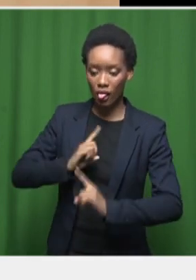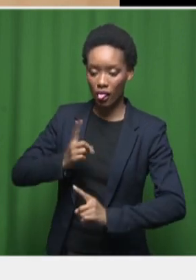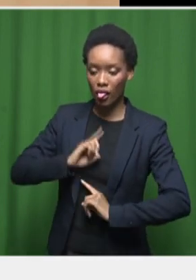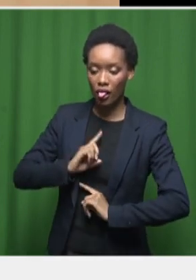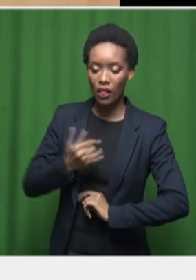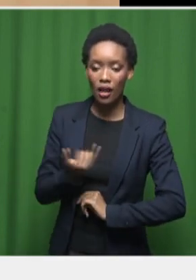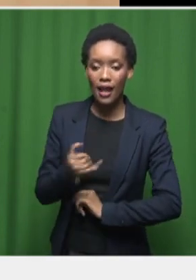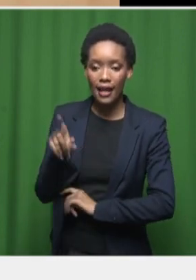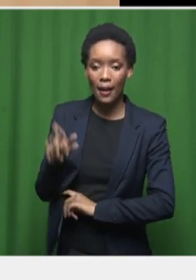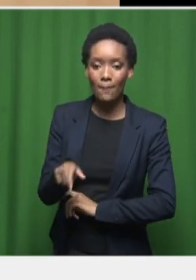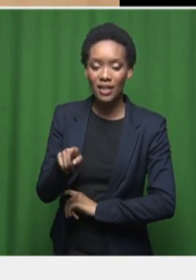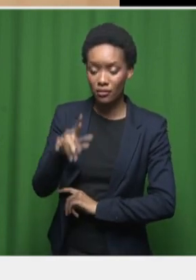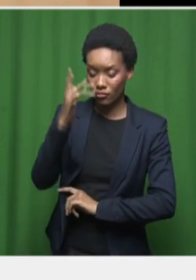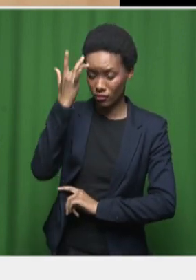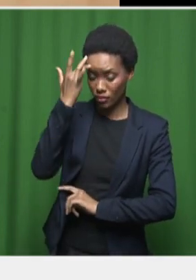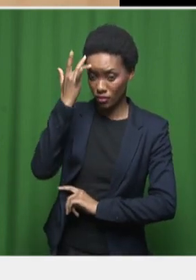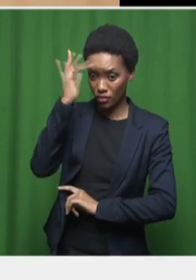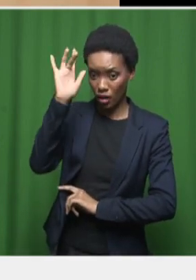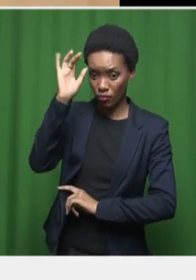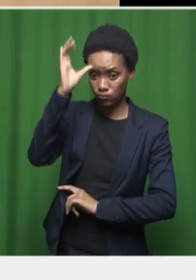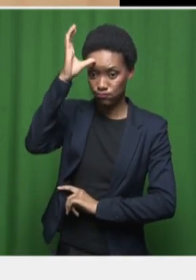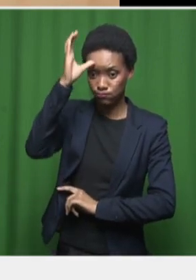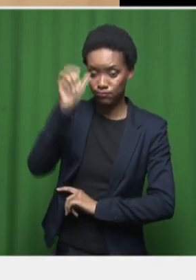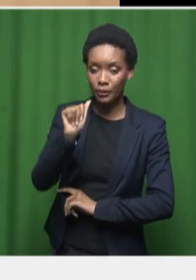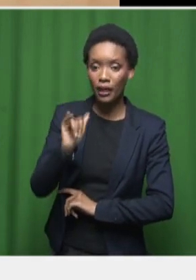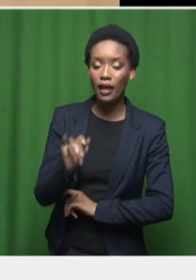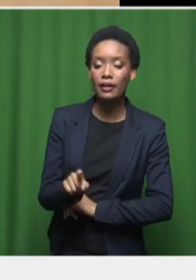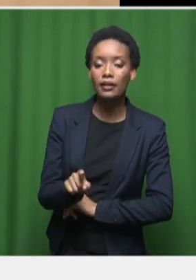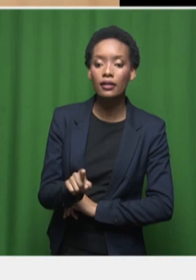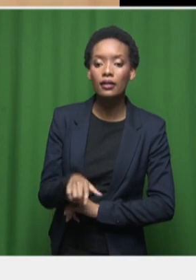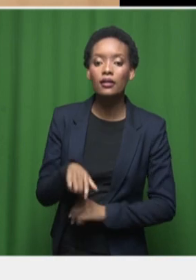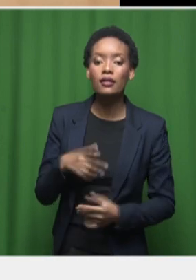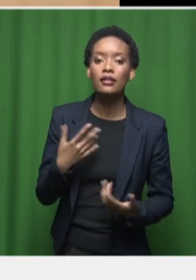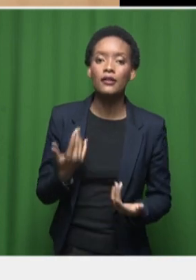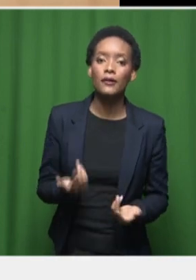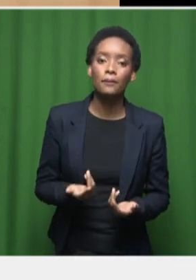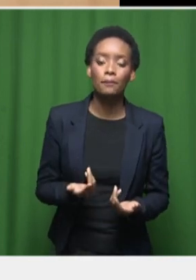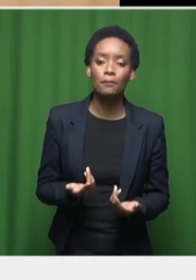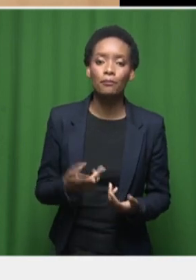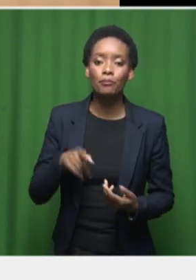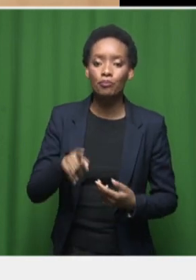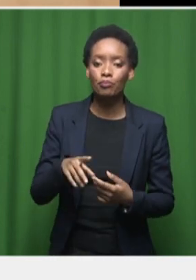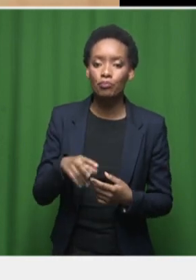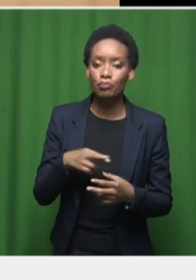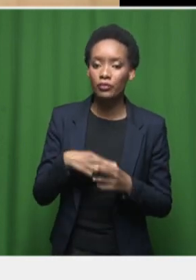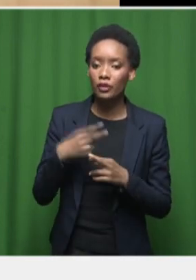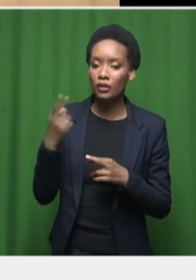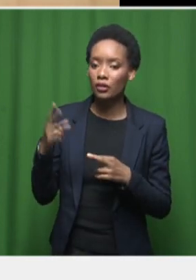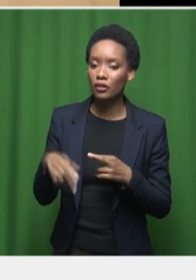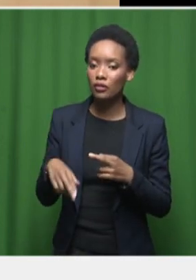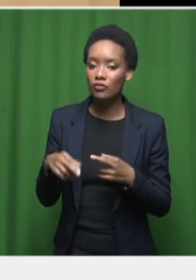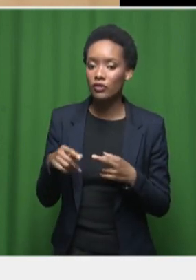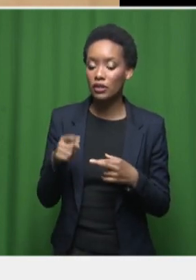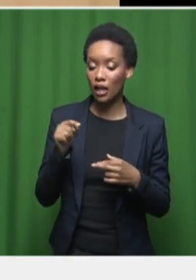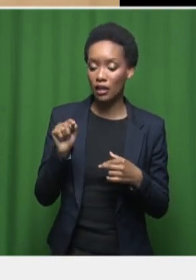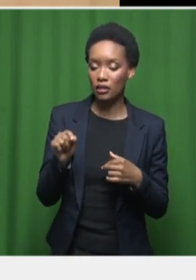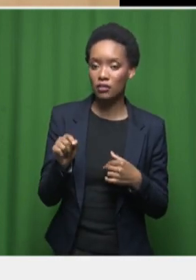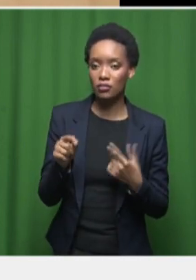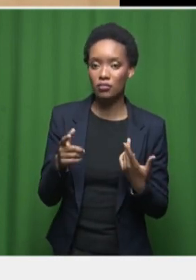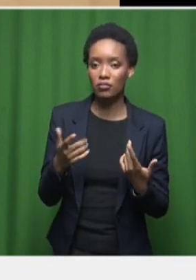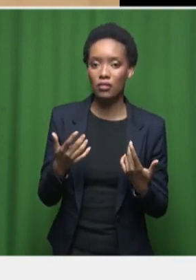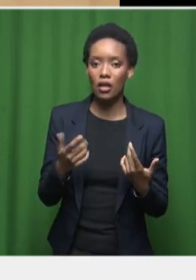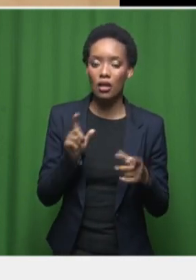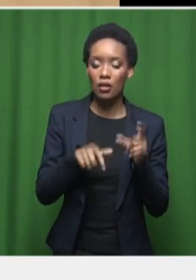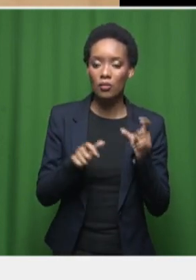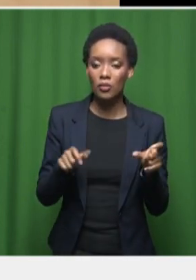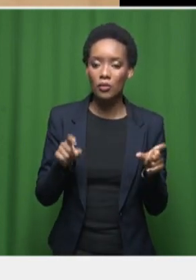scene. It's so intelligent, and because of that, this has resulted in mixed reactions about the